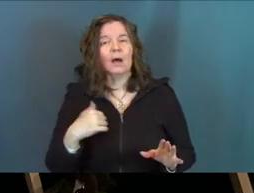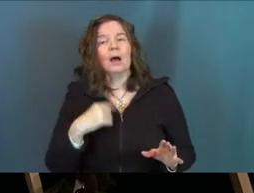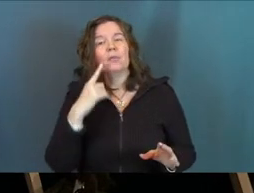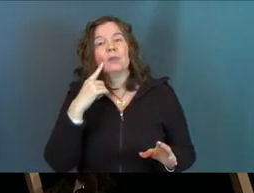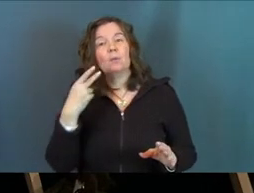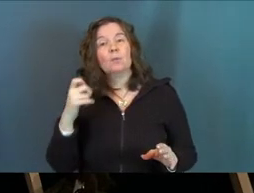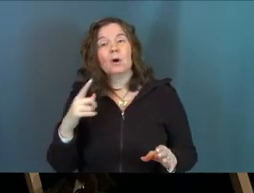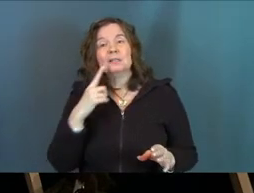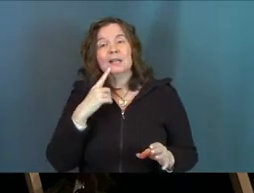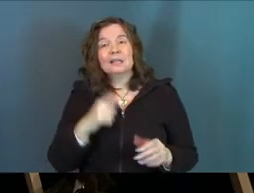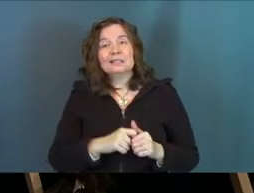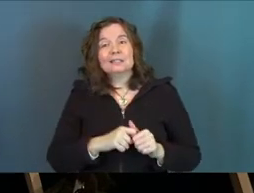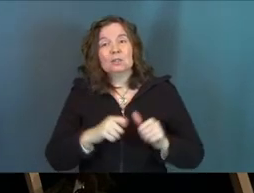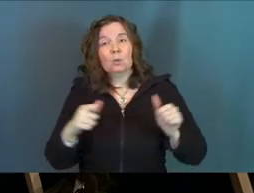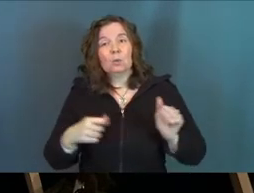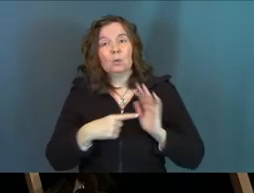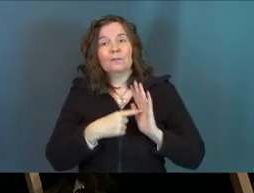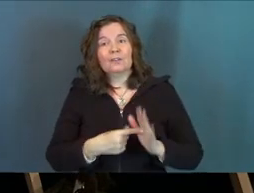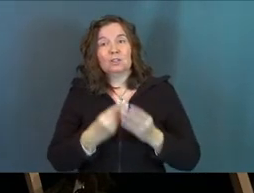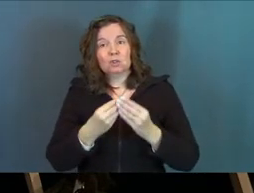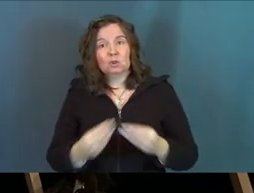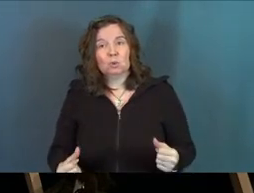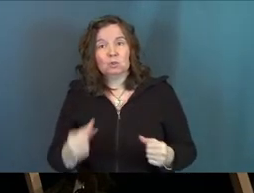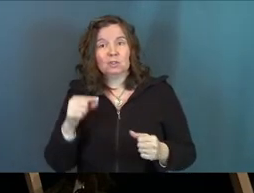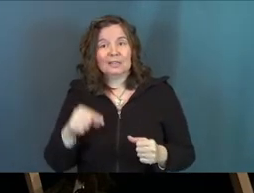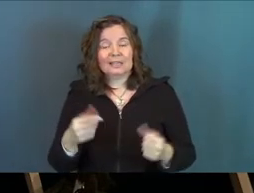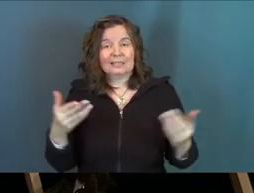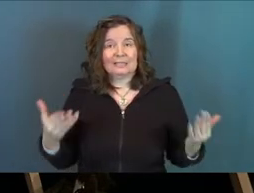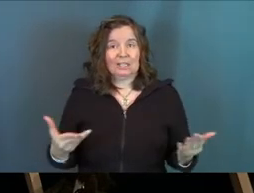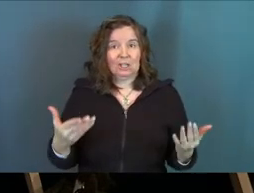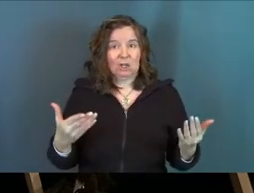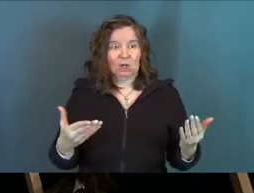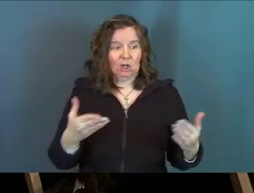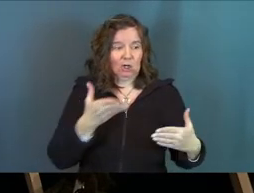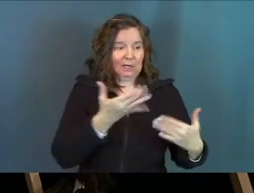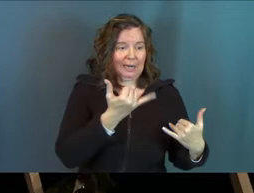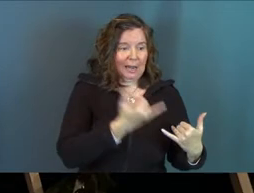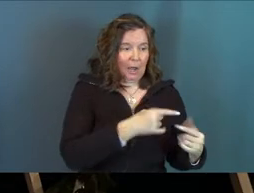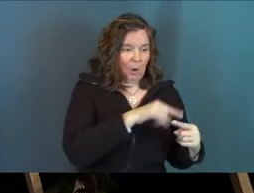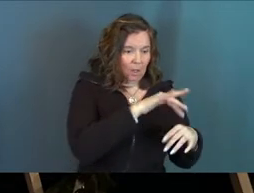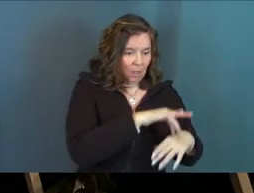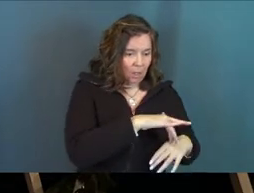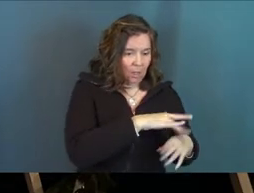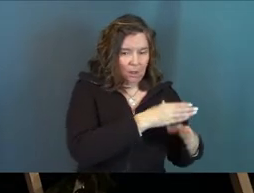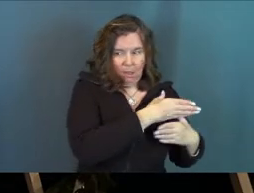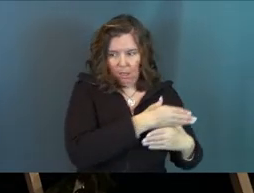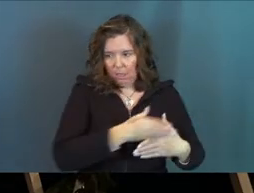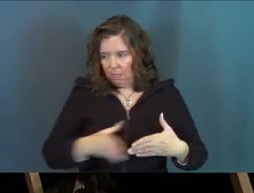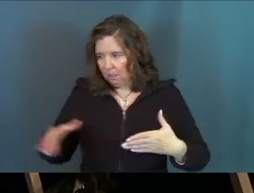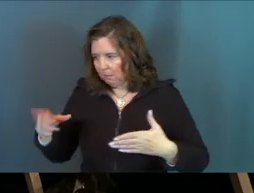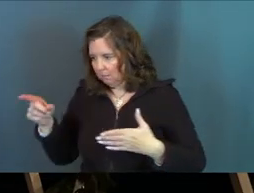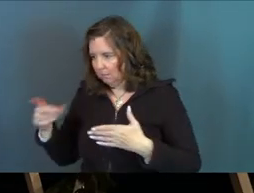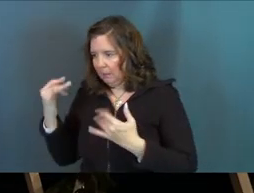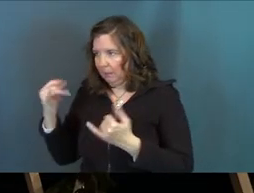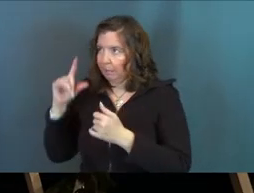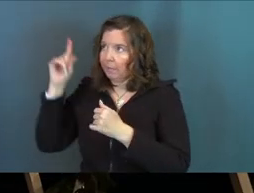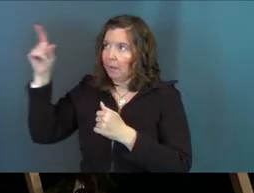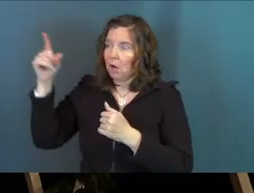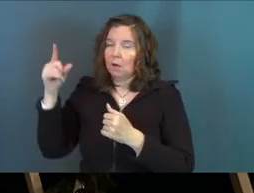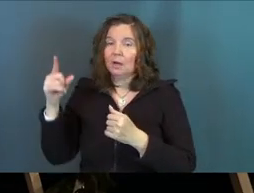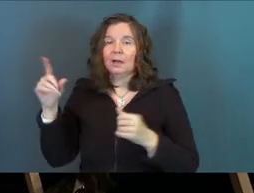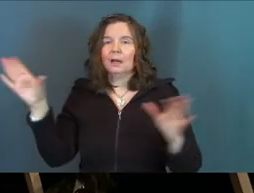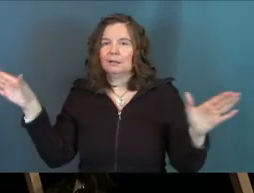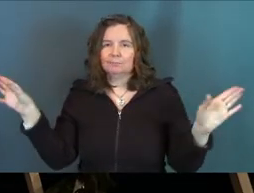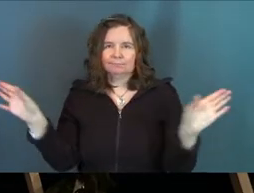think what Paul does is he reveals the solution here to this here and now versus then and there issue. And he redefines what it means